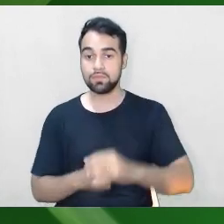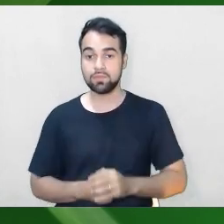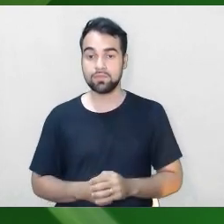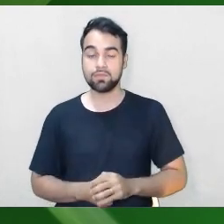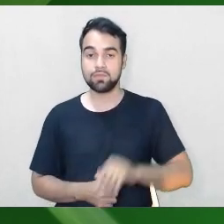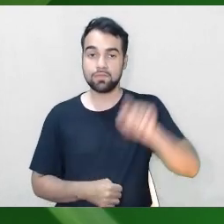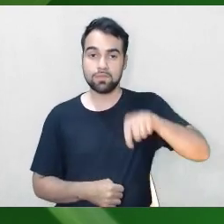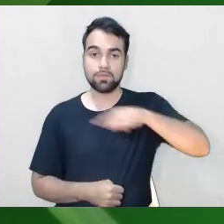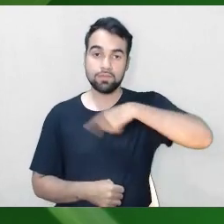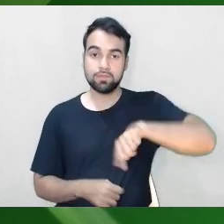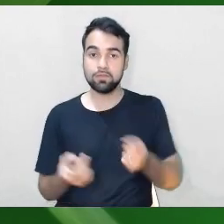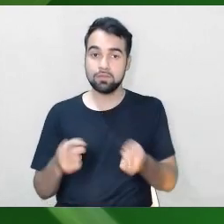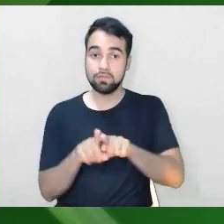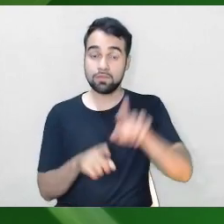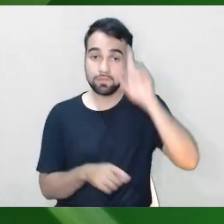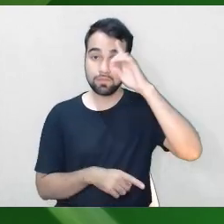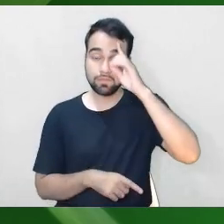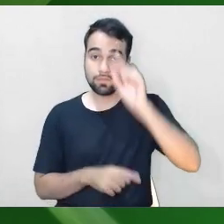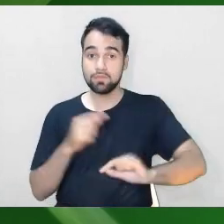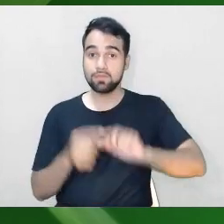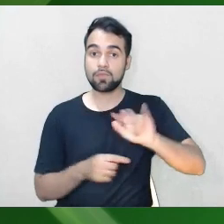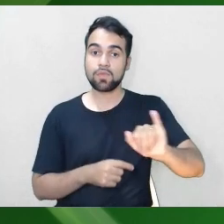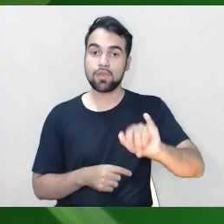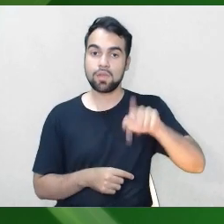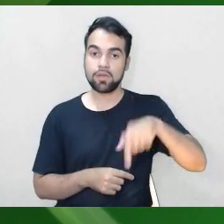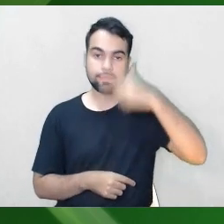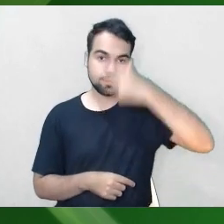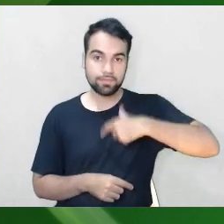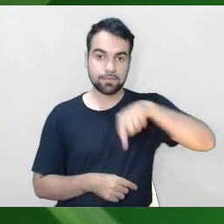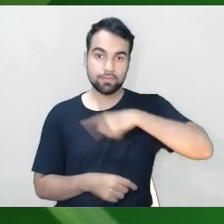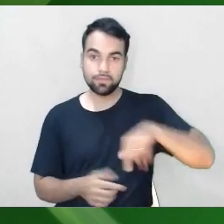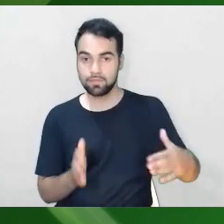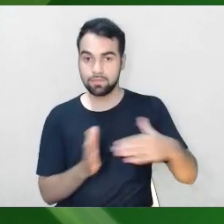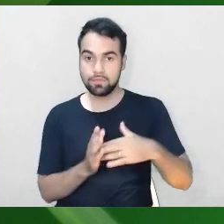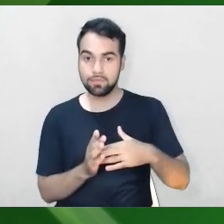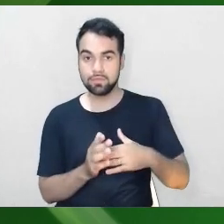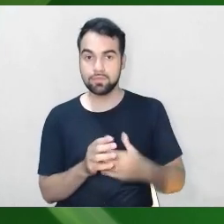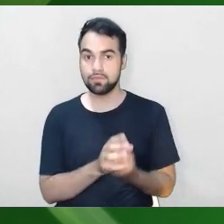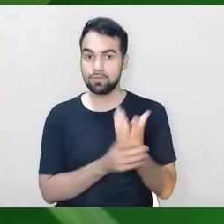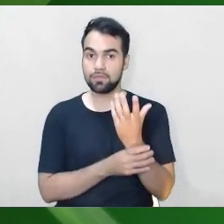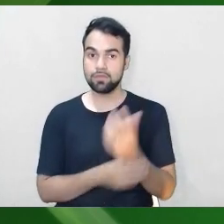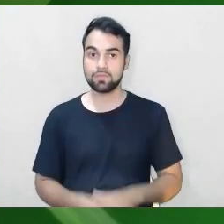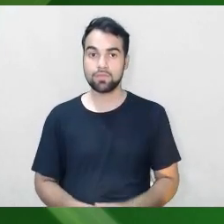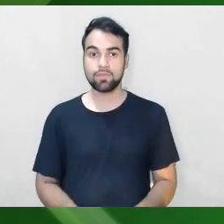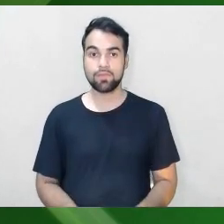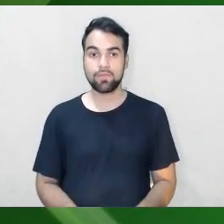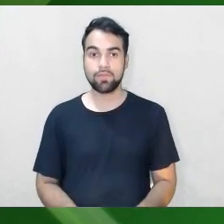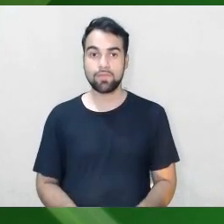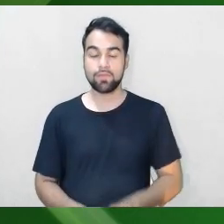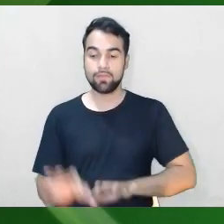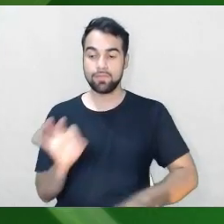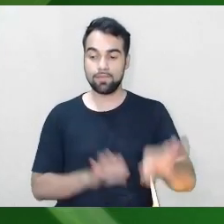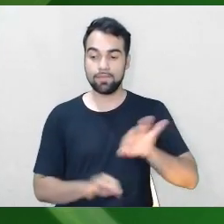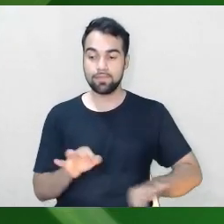to help every day. So who's going to be doing that? The agent. Let's see if we create